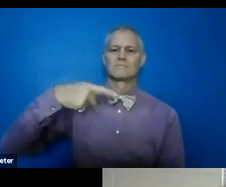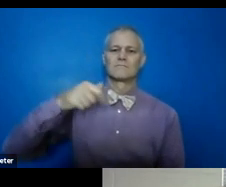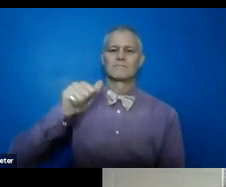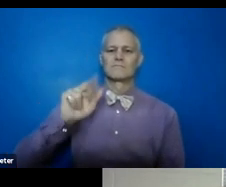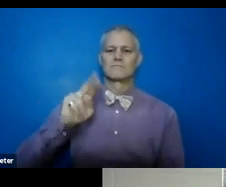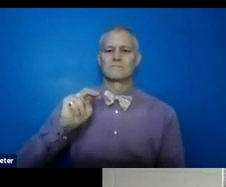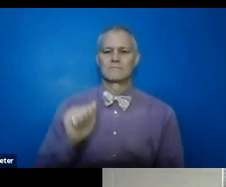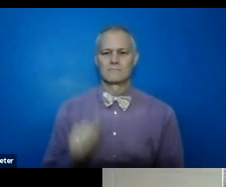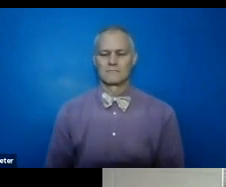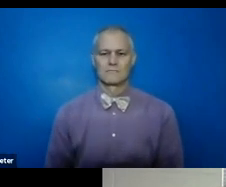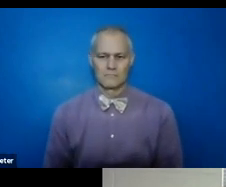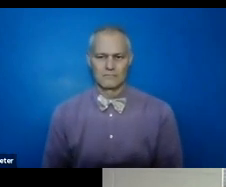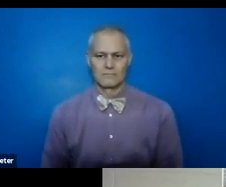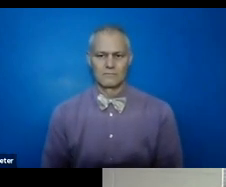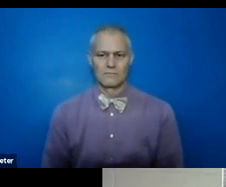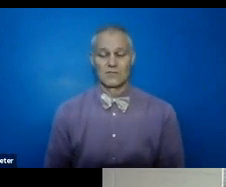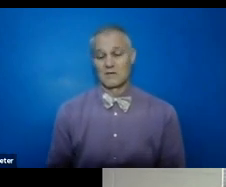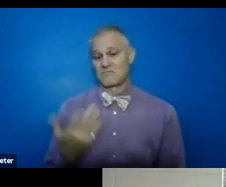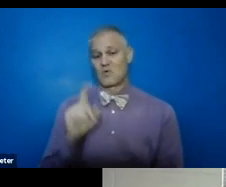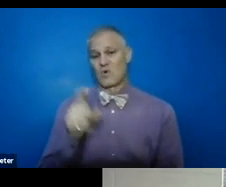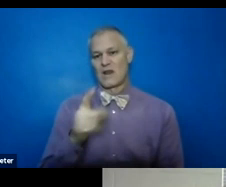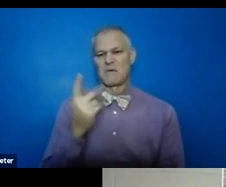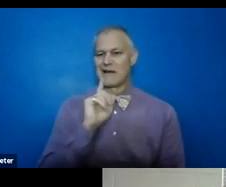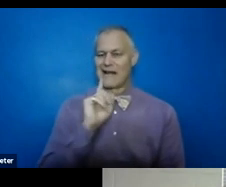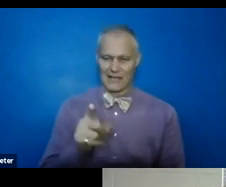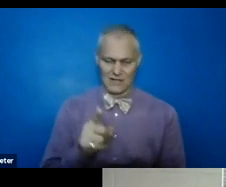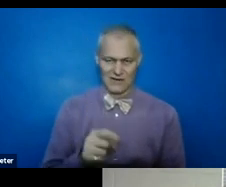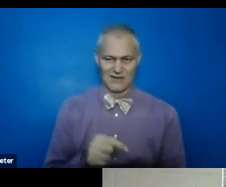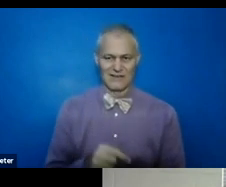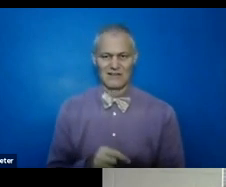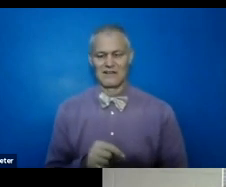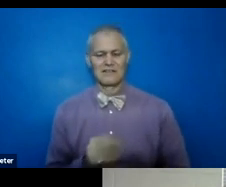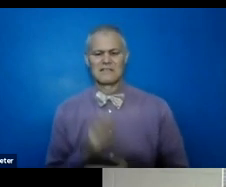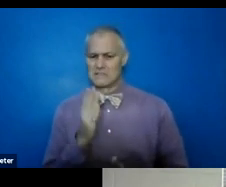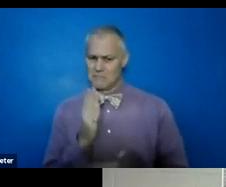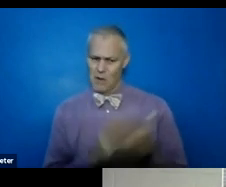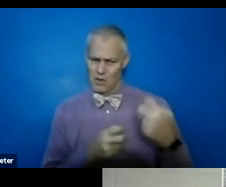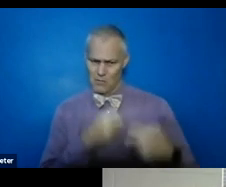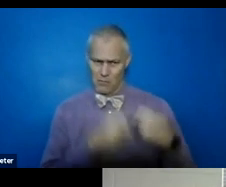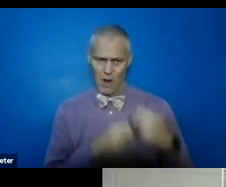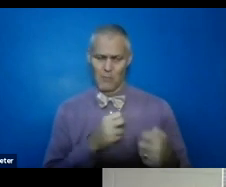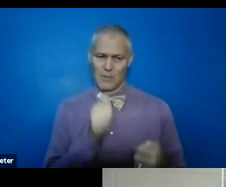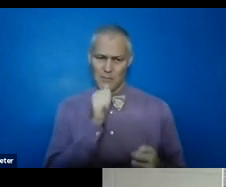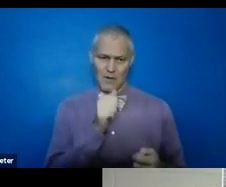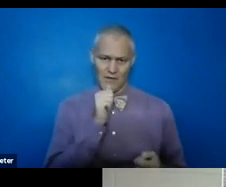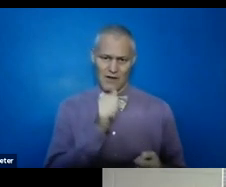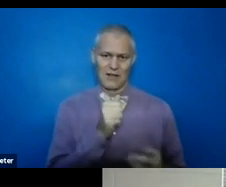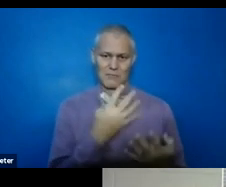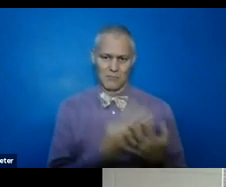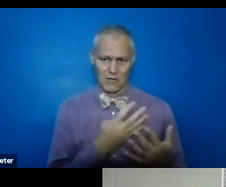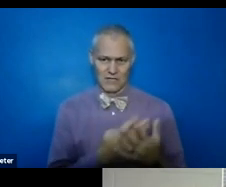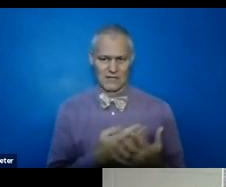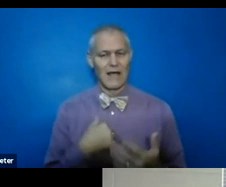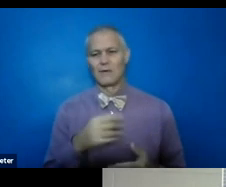So there's a question that I'm just going to go ahead and answer, which was, you know, is part of the problem with privatized prisons. And I'm just going to say that,